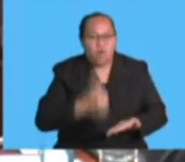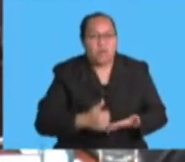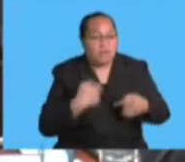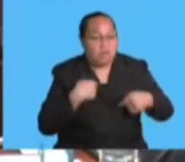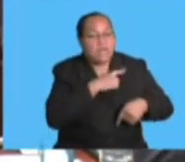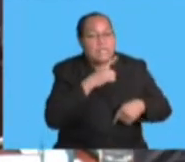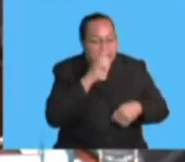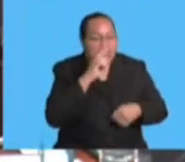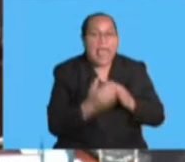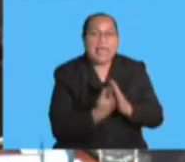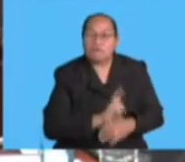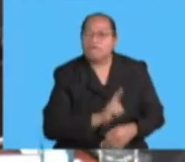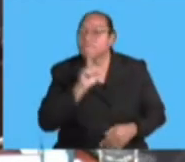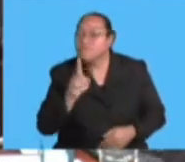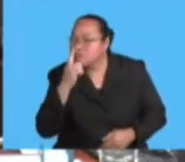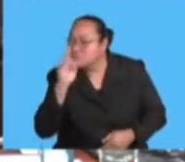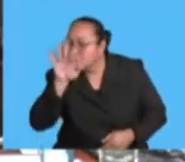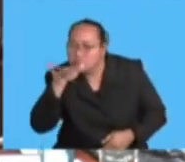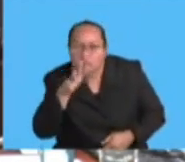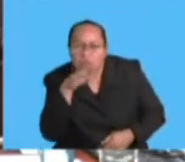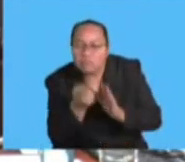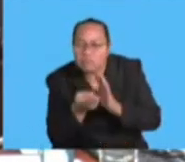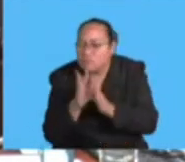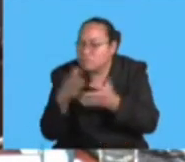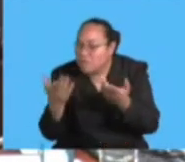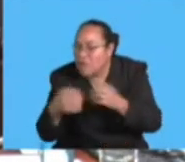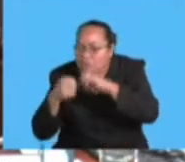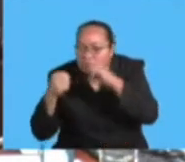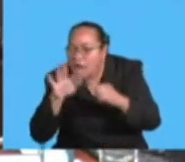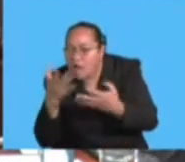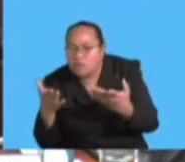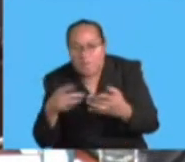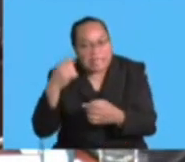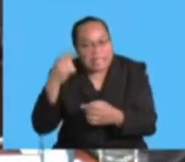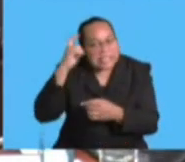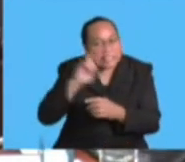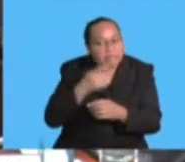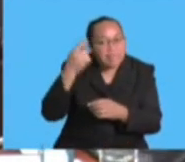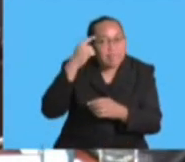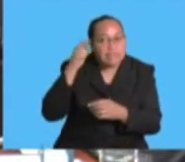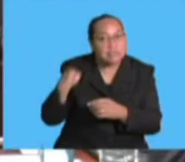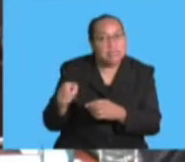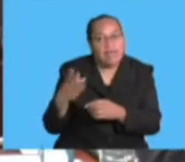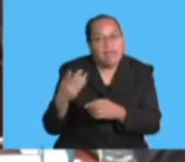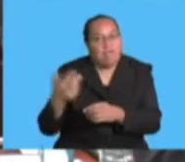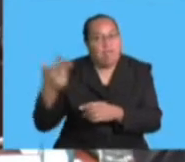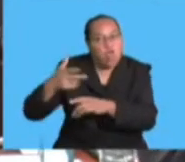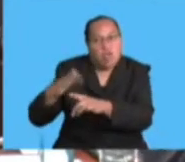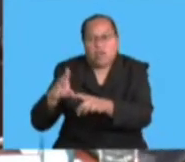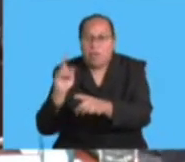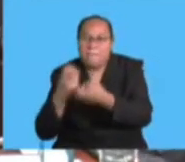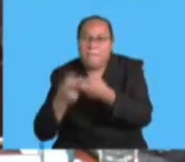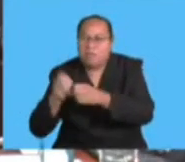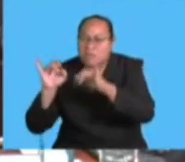workplaces on which a worker is employed or where there are reasons to believe that workers are employed. It also